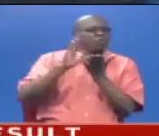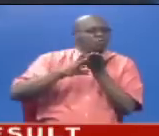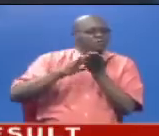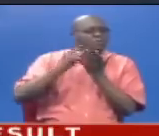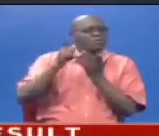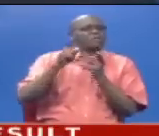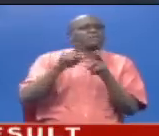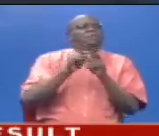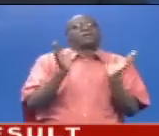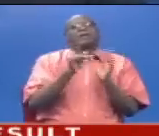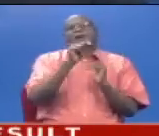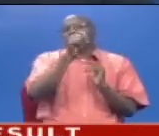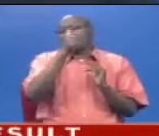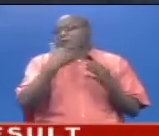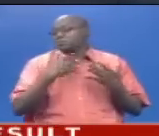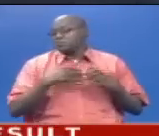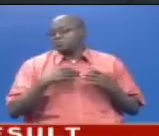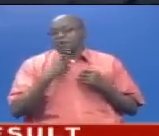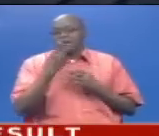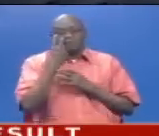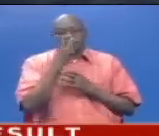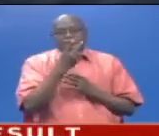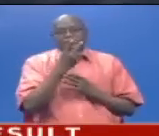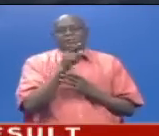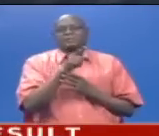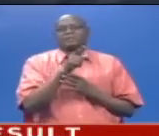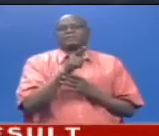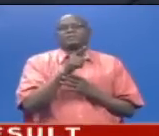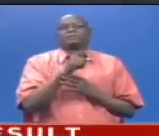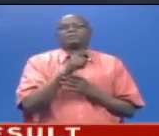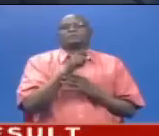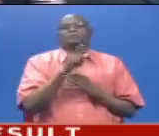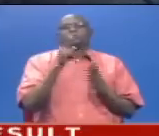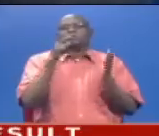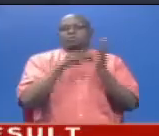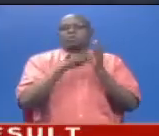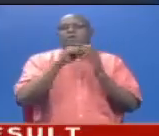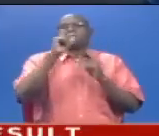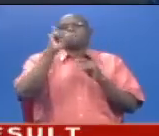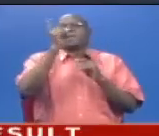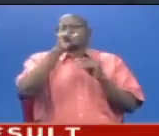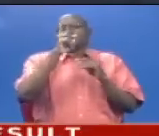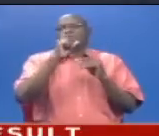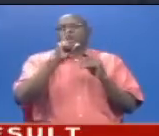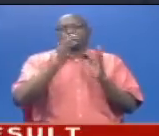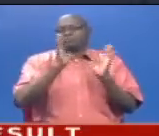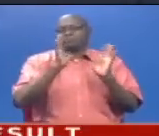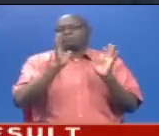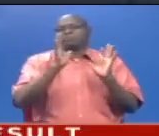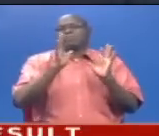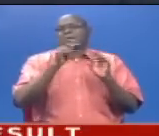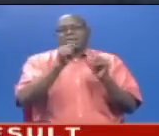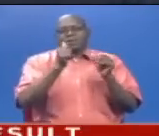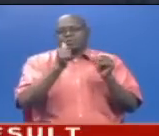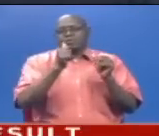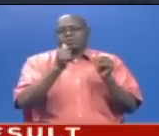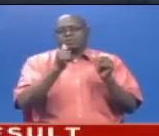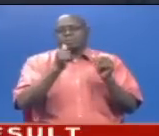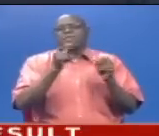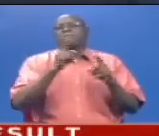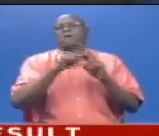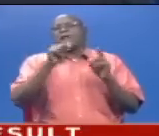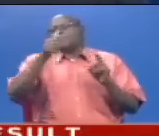who have seen, and this I'm not talking the presidential, no, not yet. Right. No, the other people. Just who, the other seats, right. So